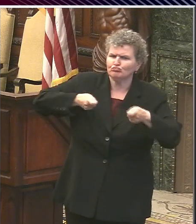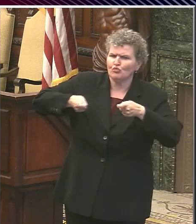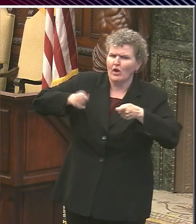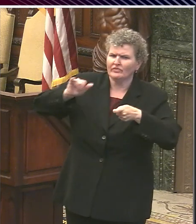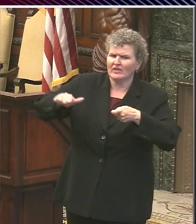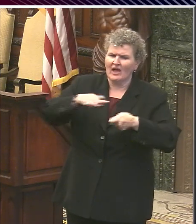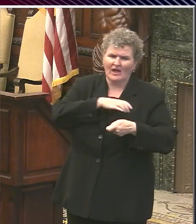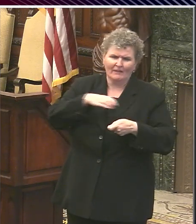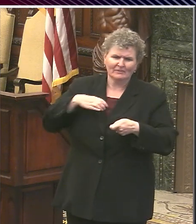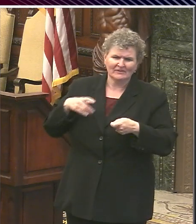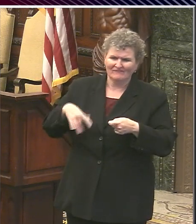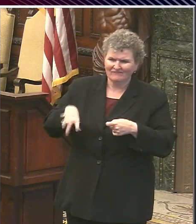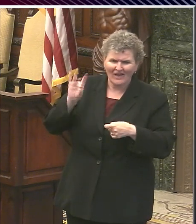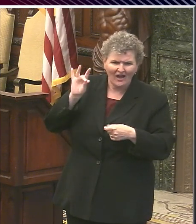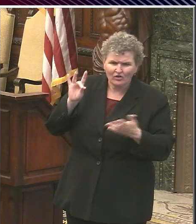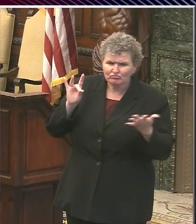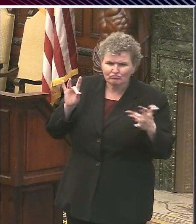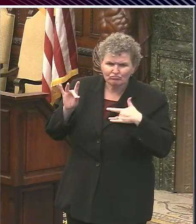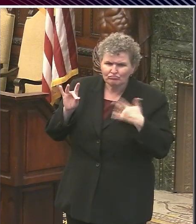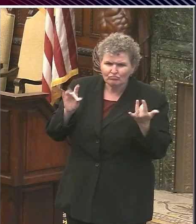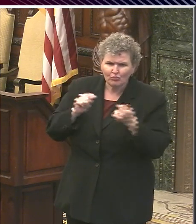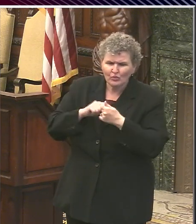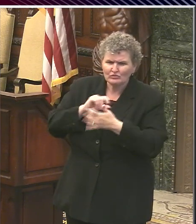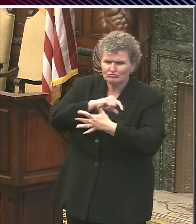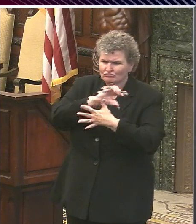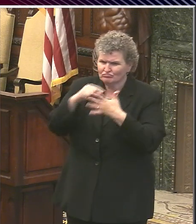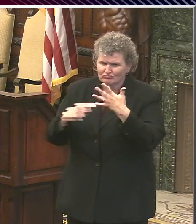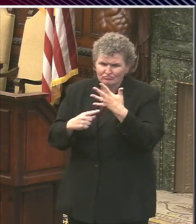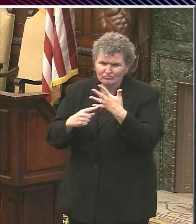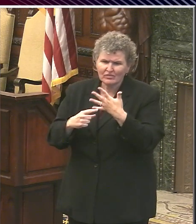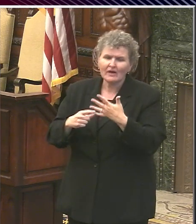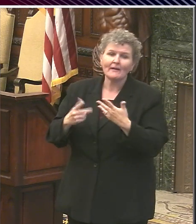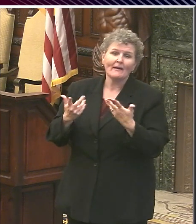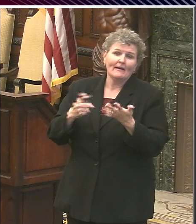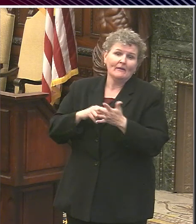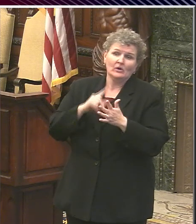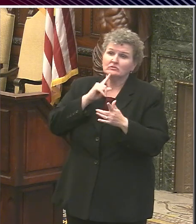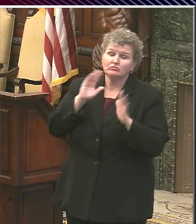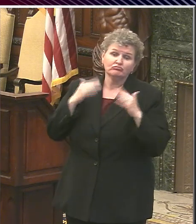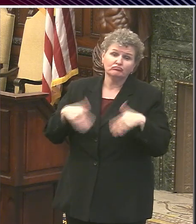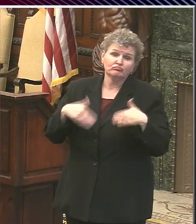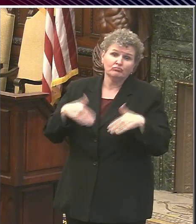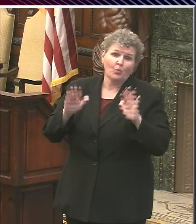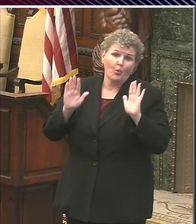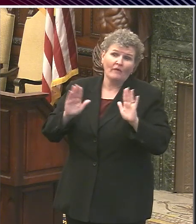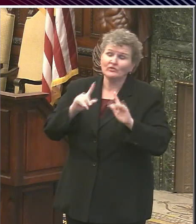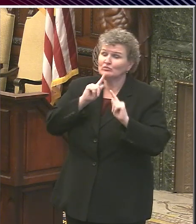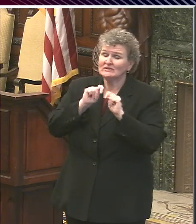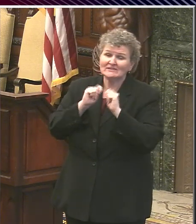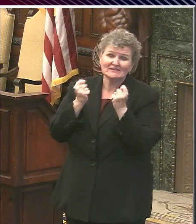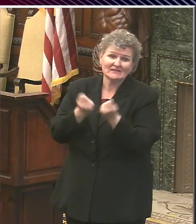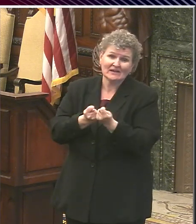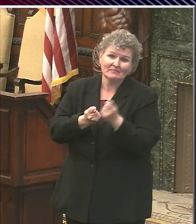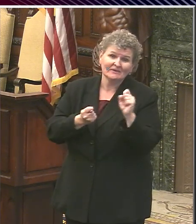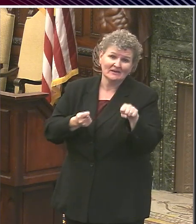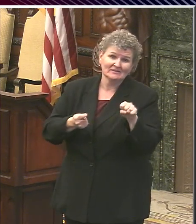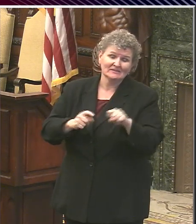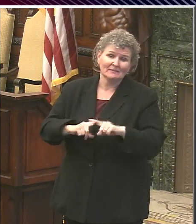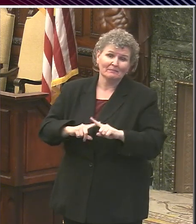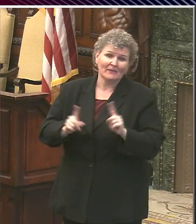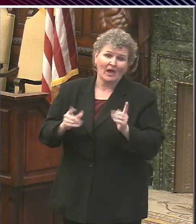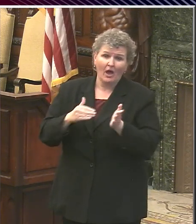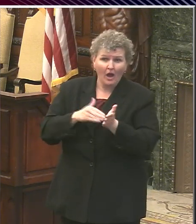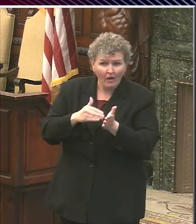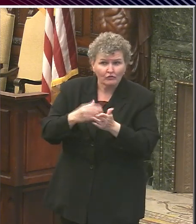out what it is their criteria is for using that. I mean, it's wonderful that the teams offered to use it, and I appreciate their